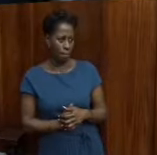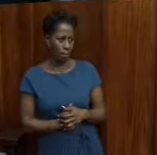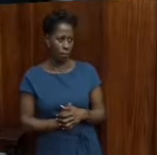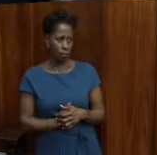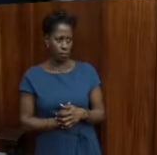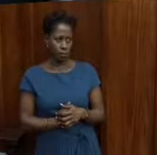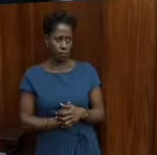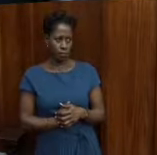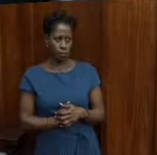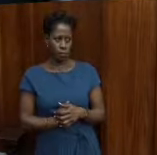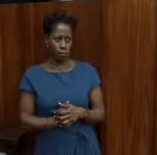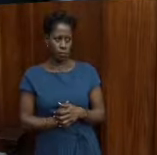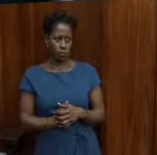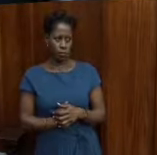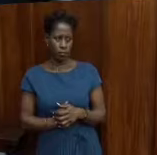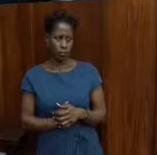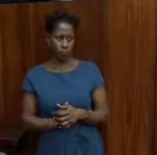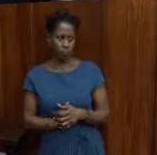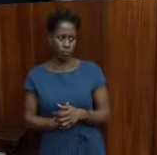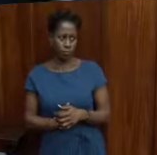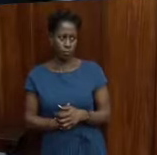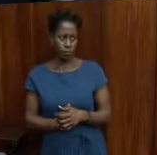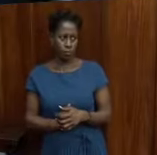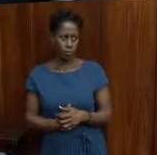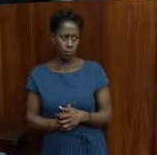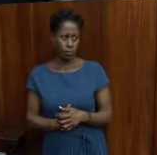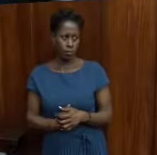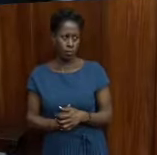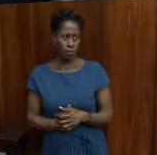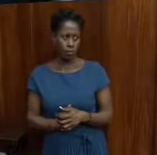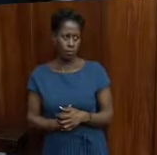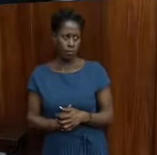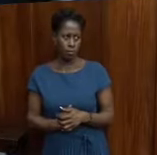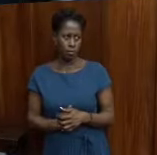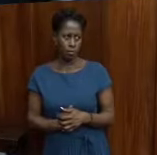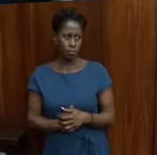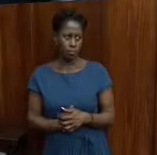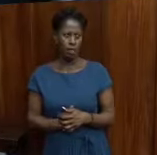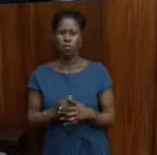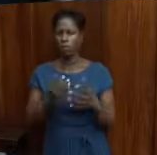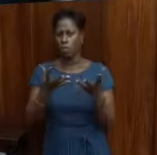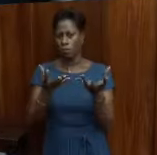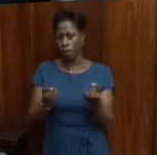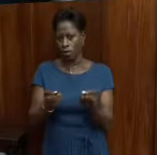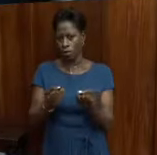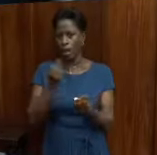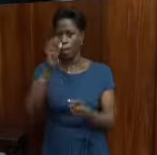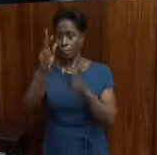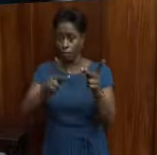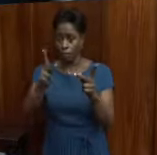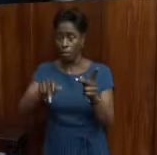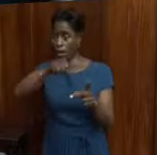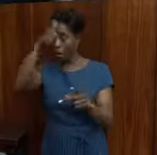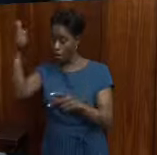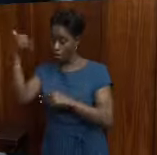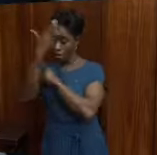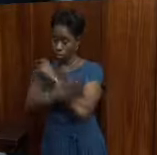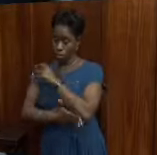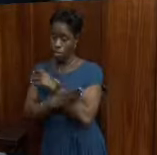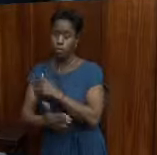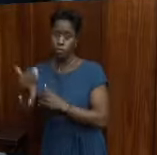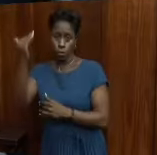seeking to review and improve St. Lucia's web presence and utilize social media platforms to improve the saleability